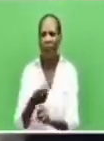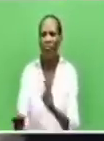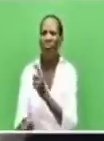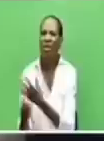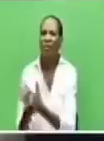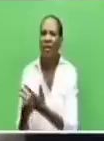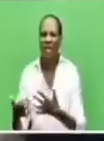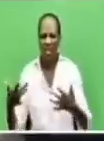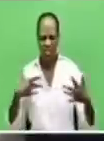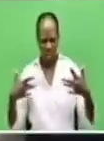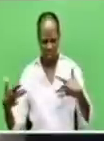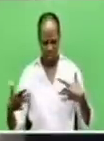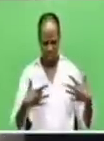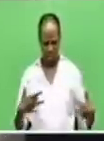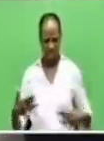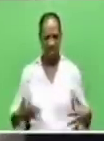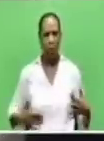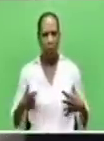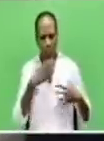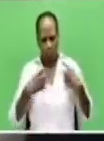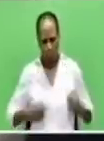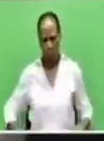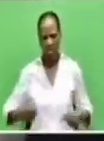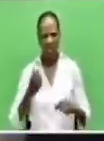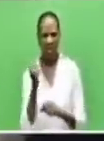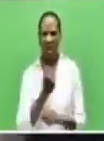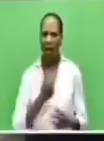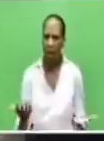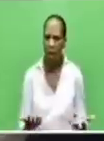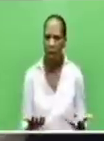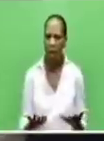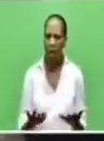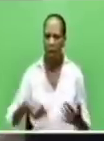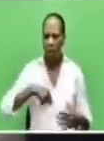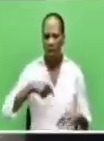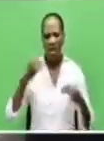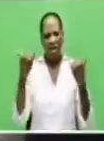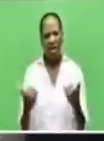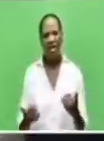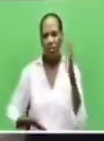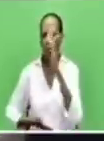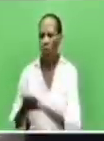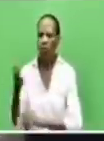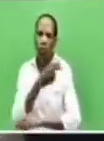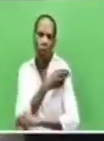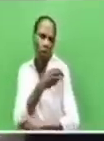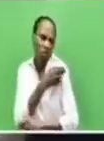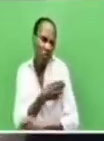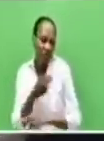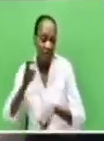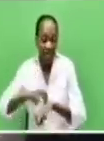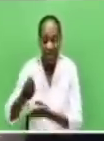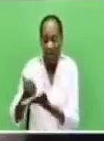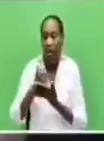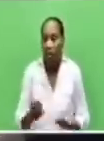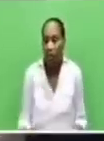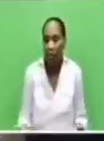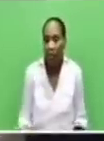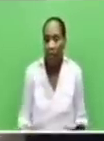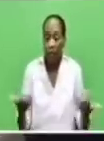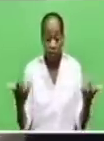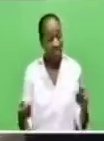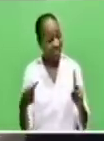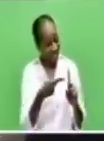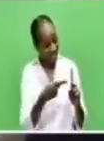touch our private parts, and harass such that we end up in hospitals seeking medical treatment. It is this